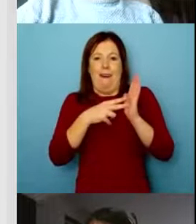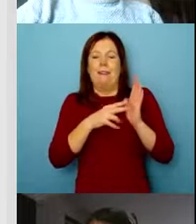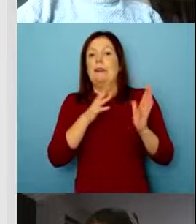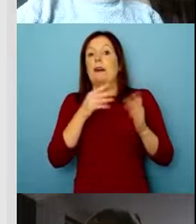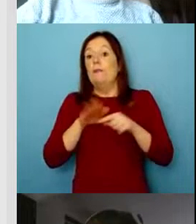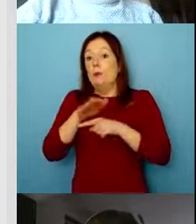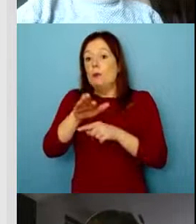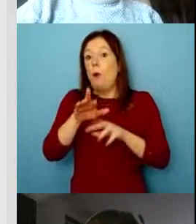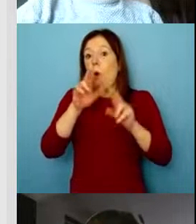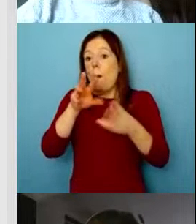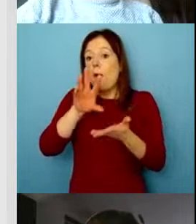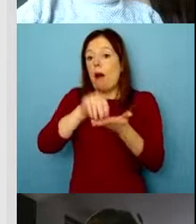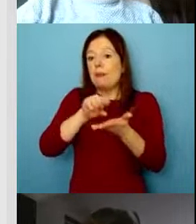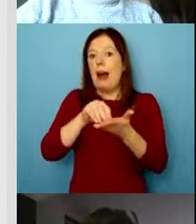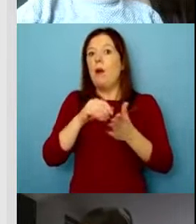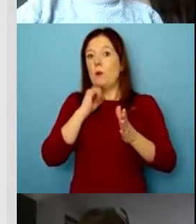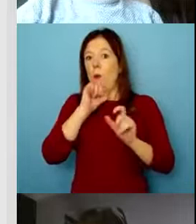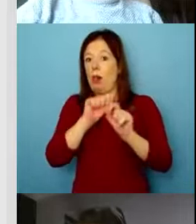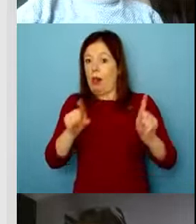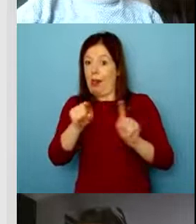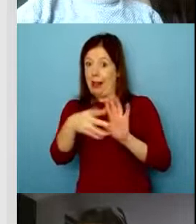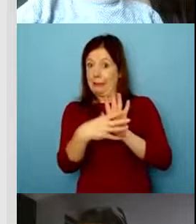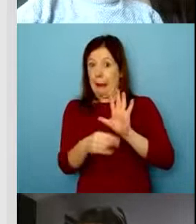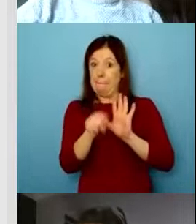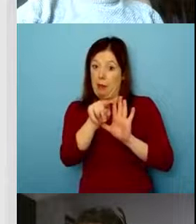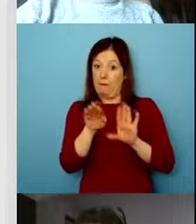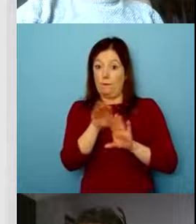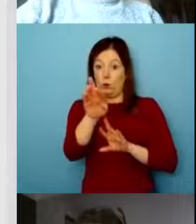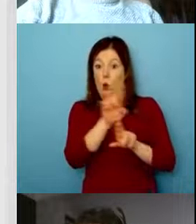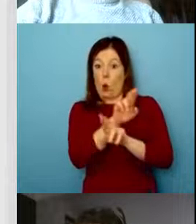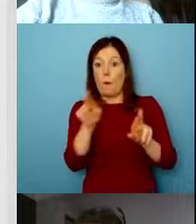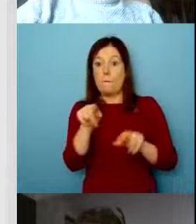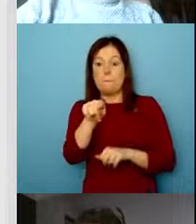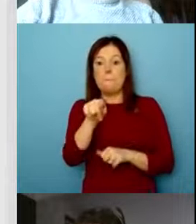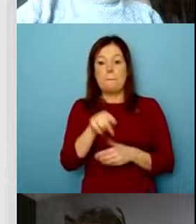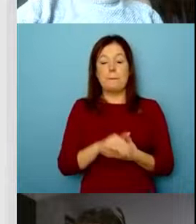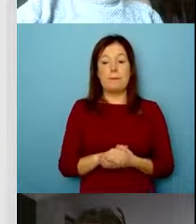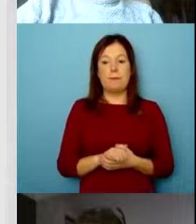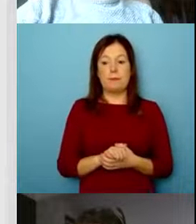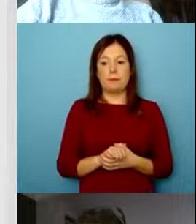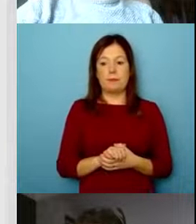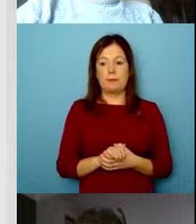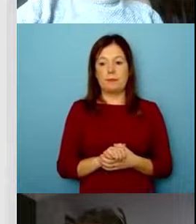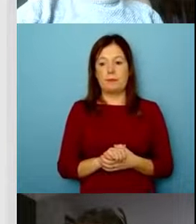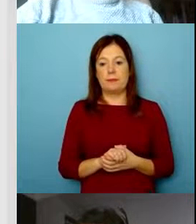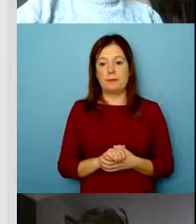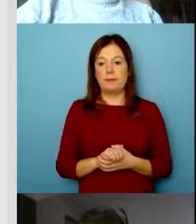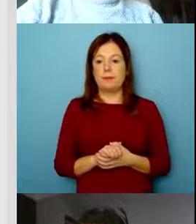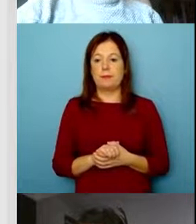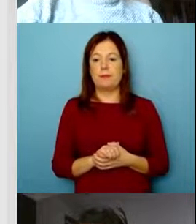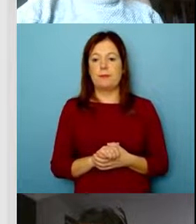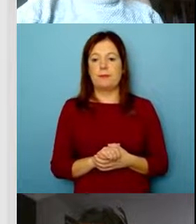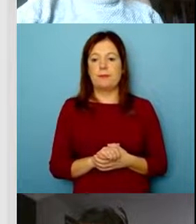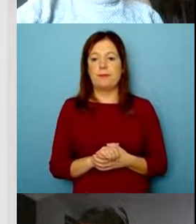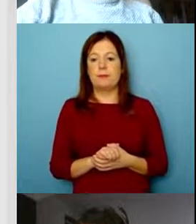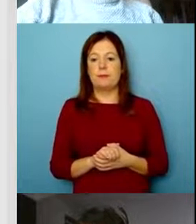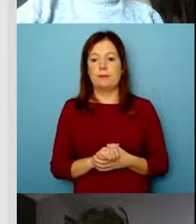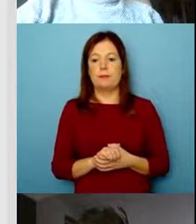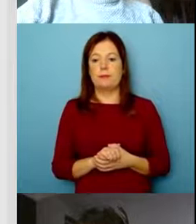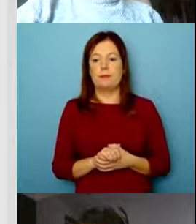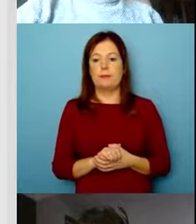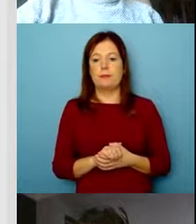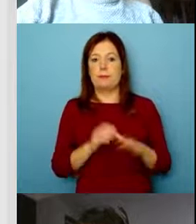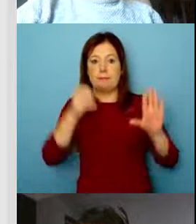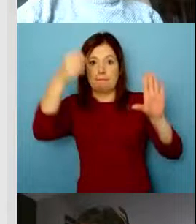like this where you can browse simplified, high-impact areas that have the accessibility